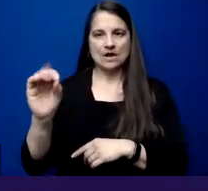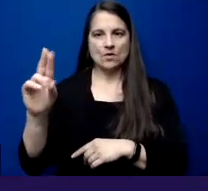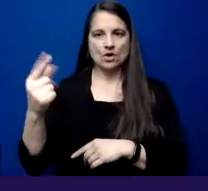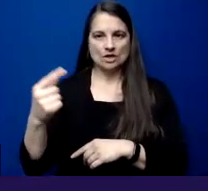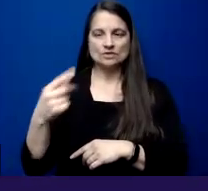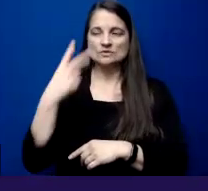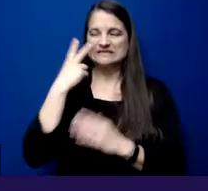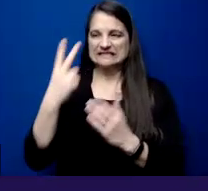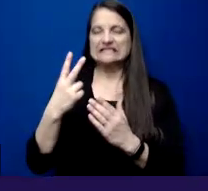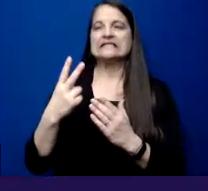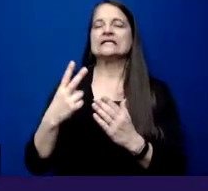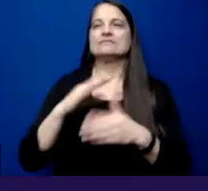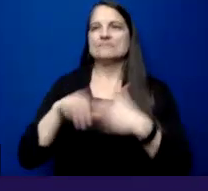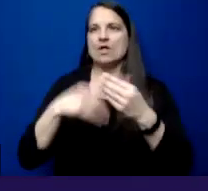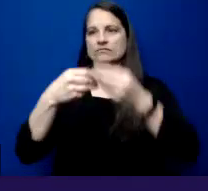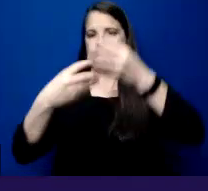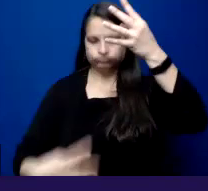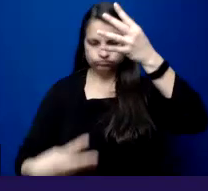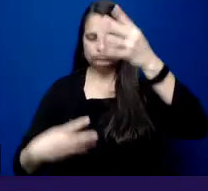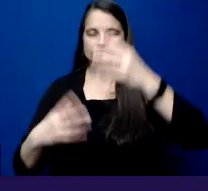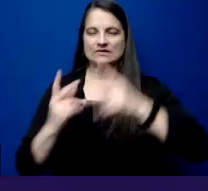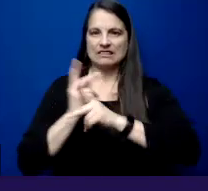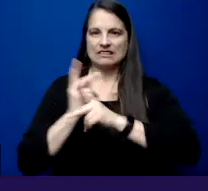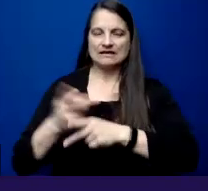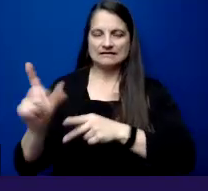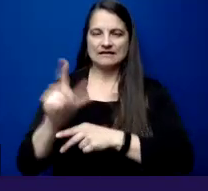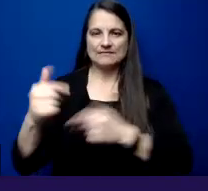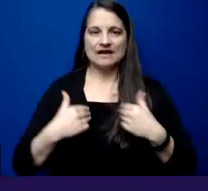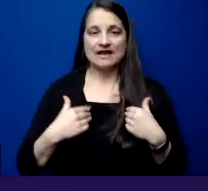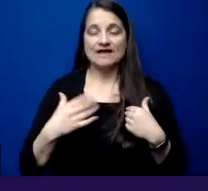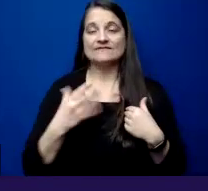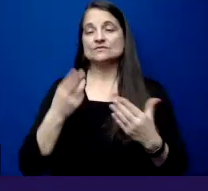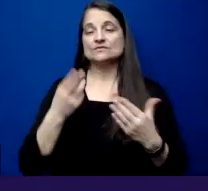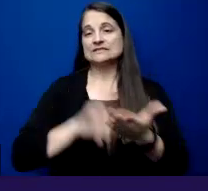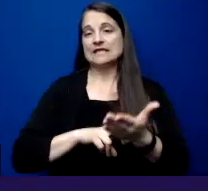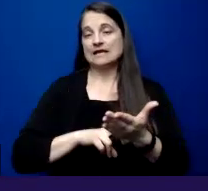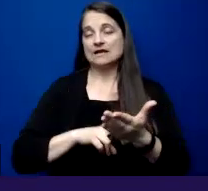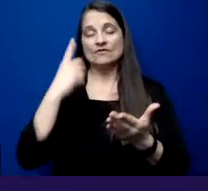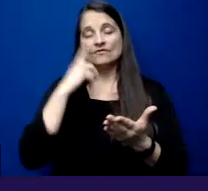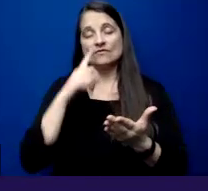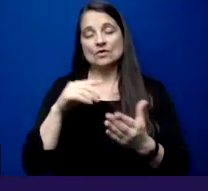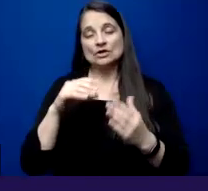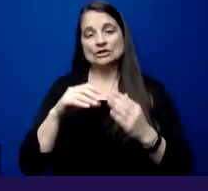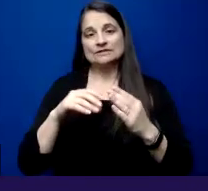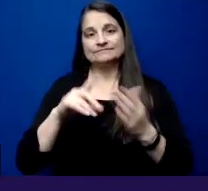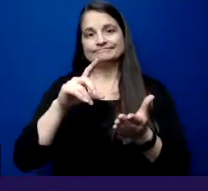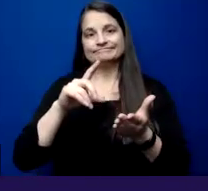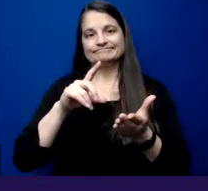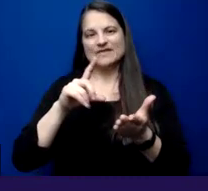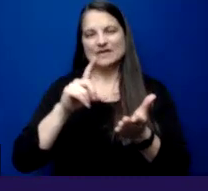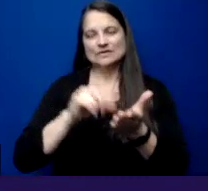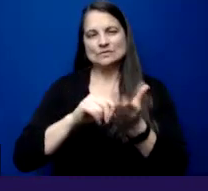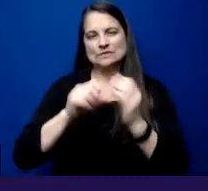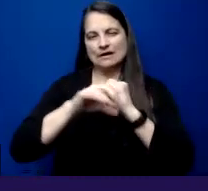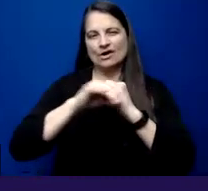catalog, additional resources we have available, and to sign up for our newsletter. Are there any questions we have before